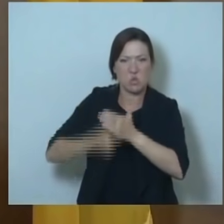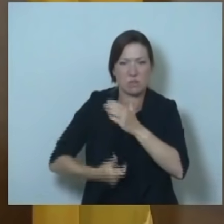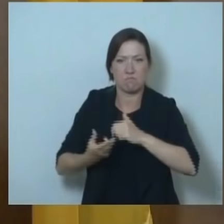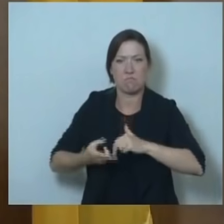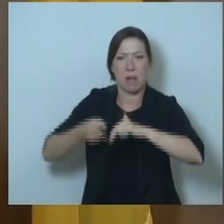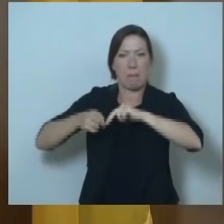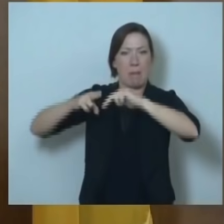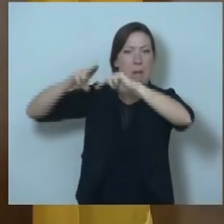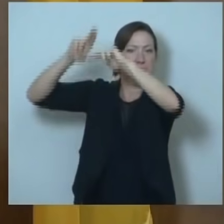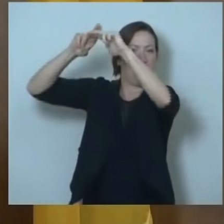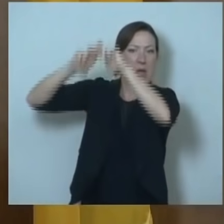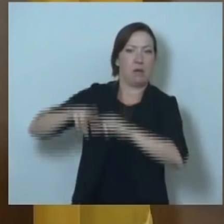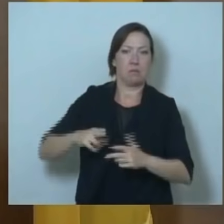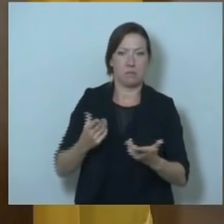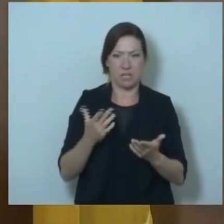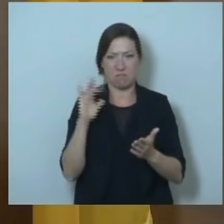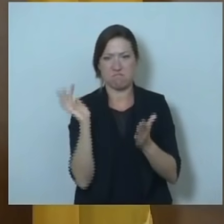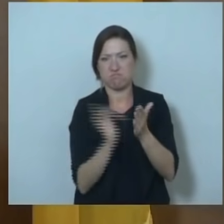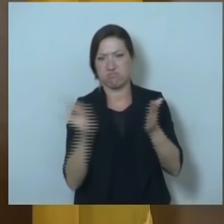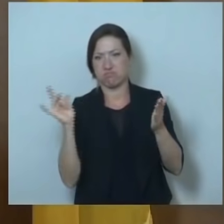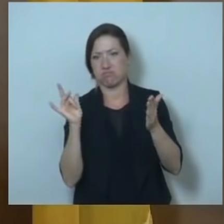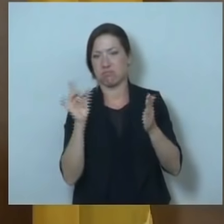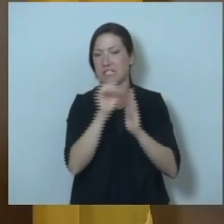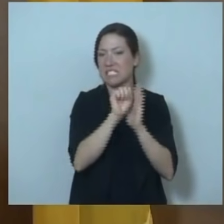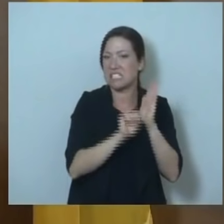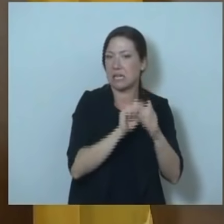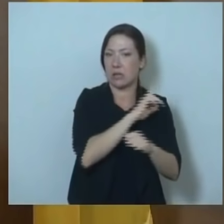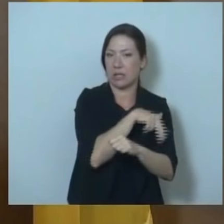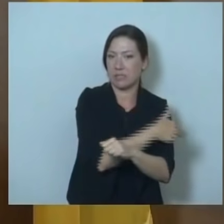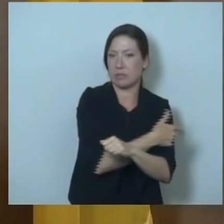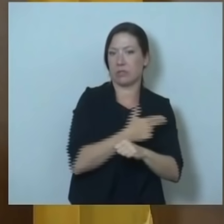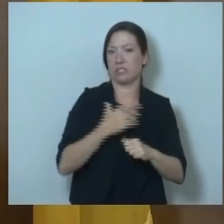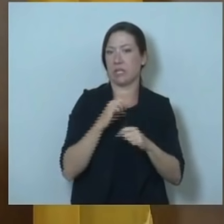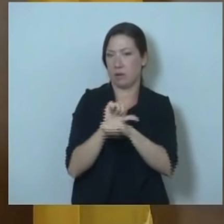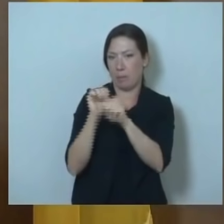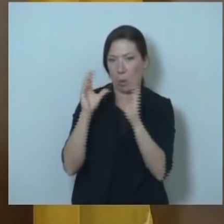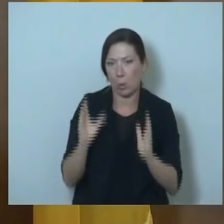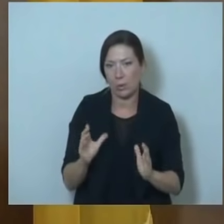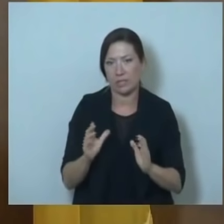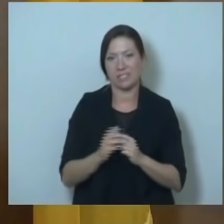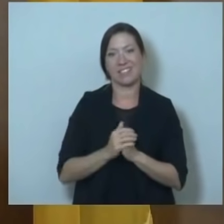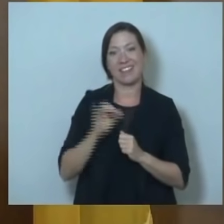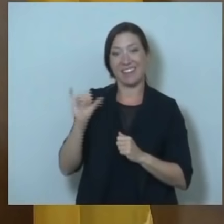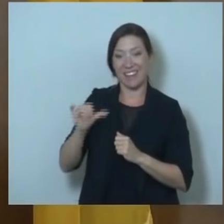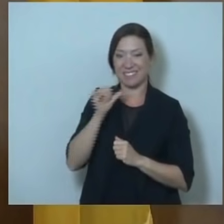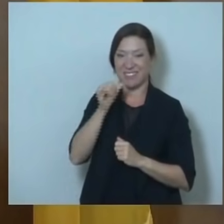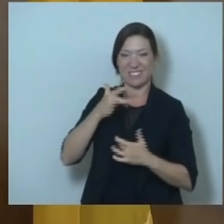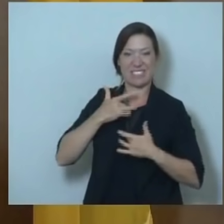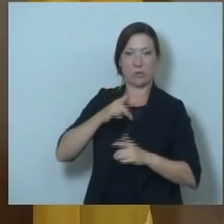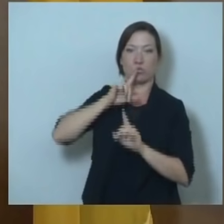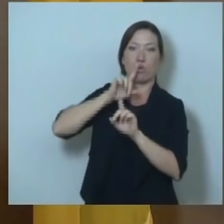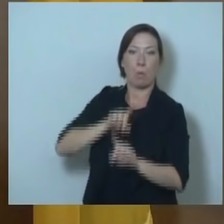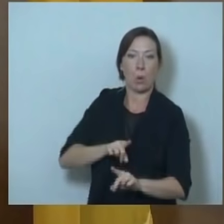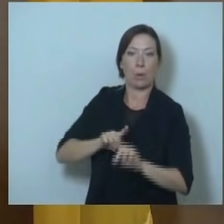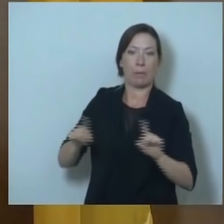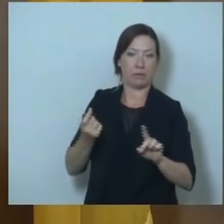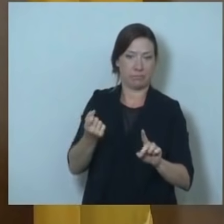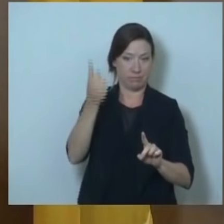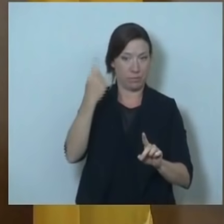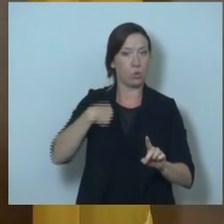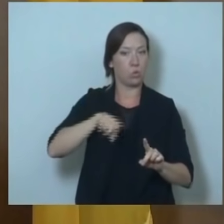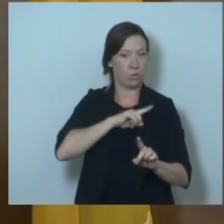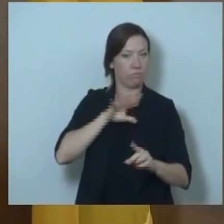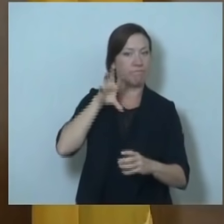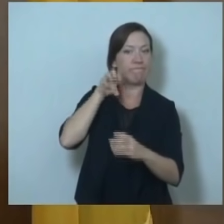hospitals, healthcare workers, and even individuals. So that's another thing that we don't really report about, but it is something that we're actively engaged